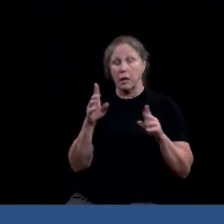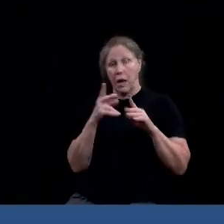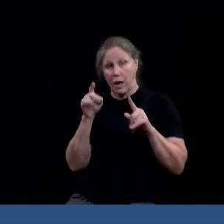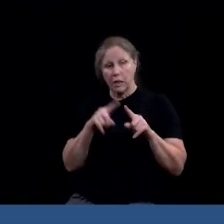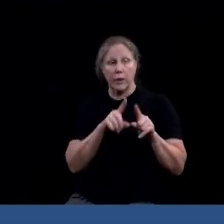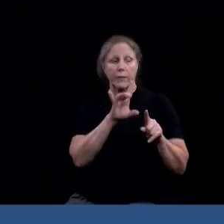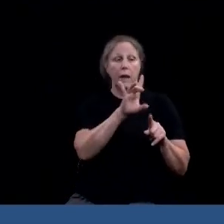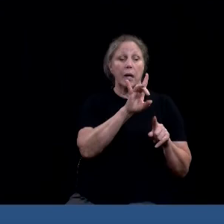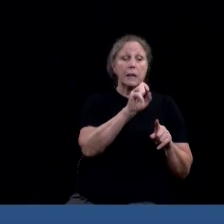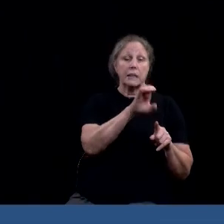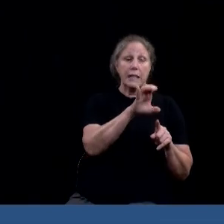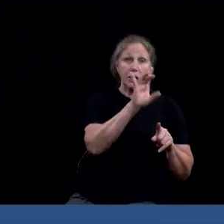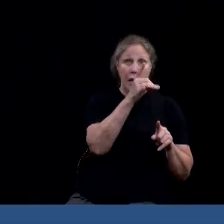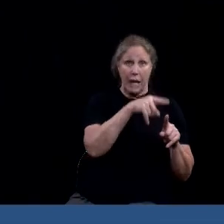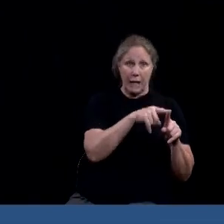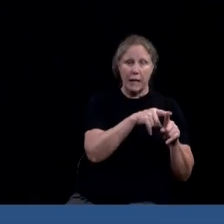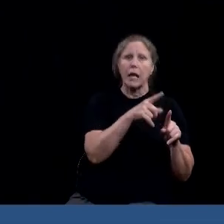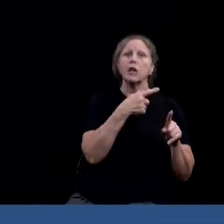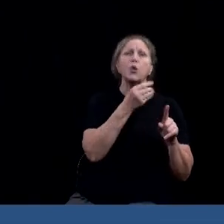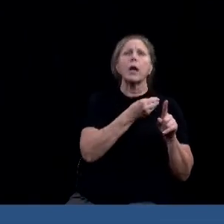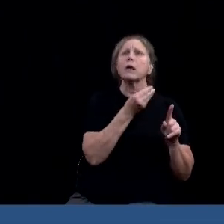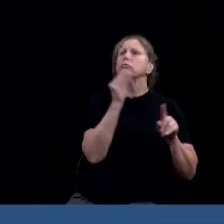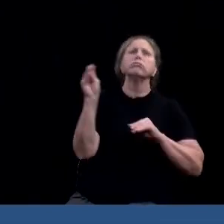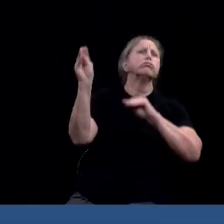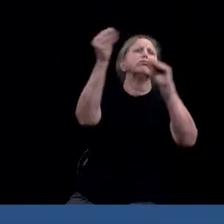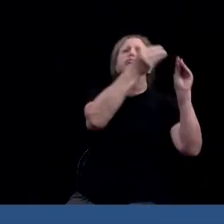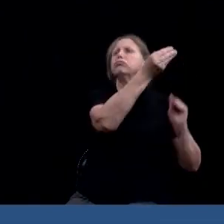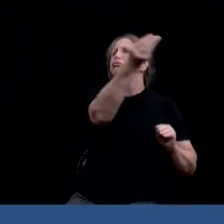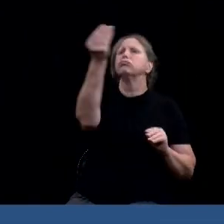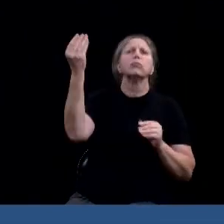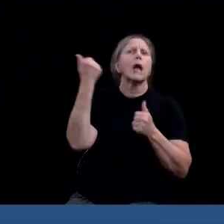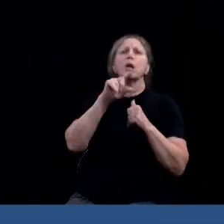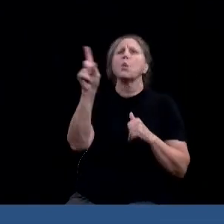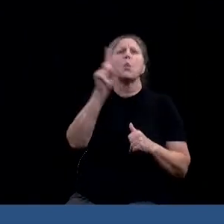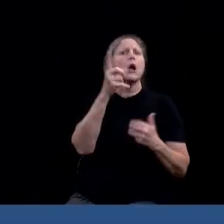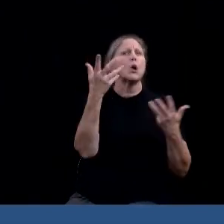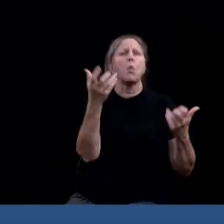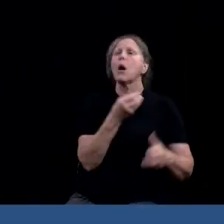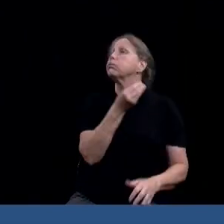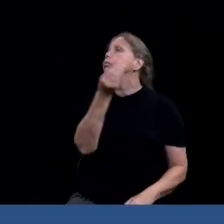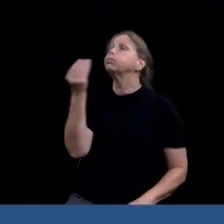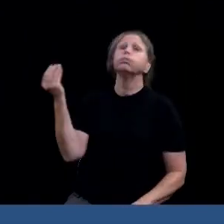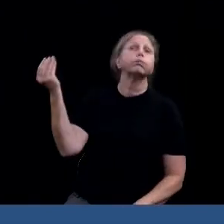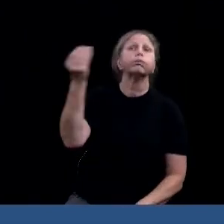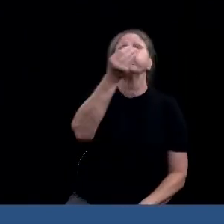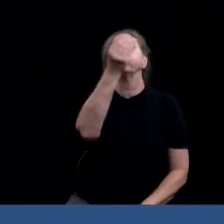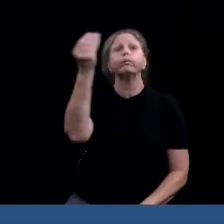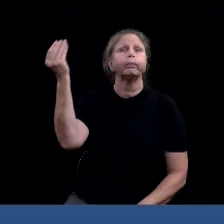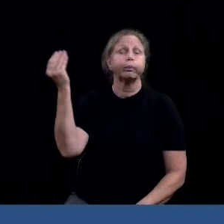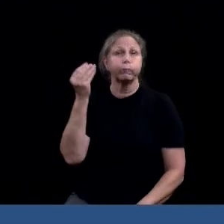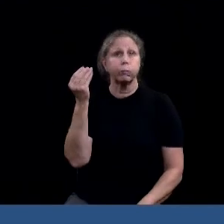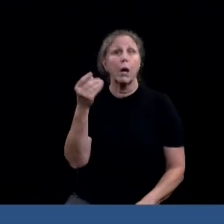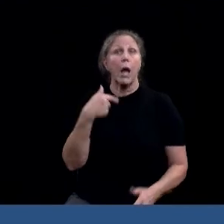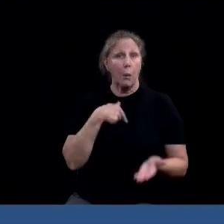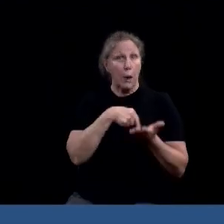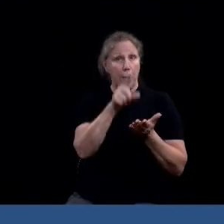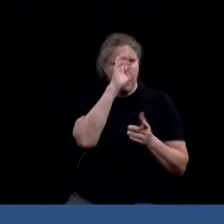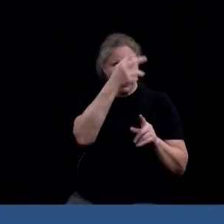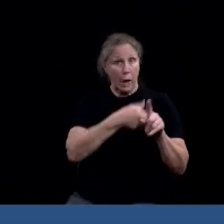meaning that you can go anywhere you want to go, and we'll pay the rent. So, and that's not just in my jurisdictional